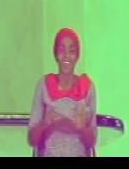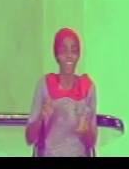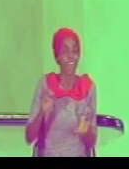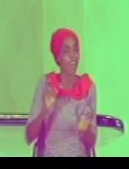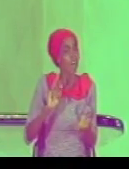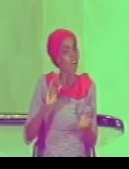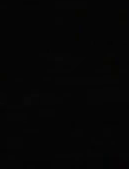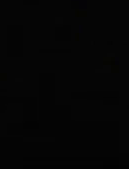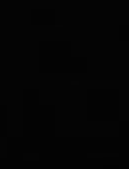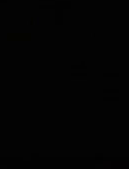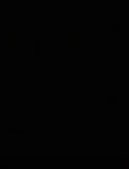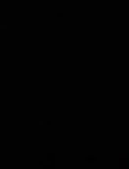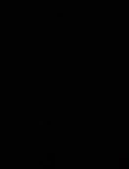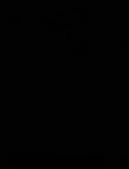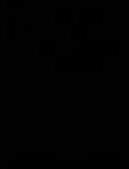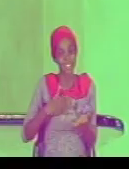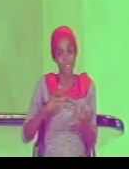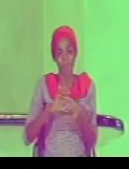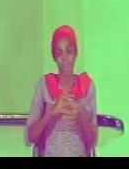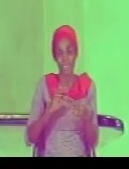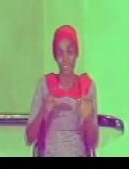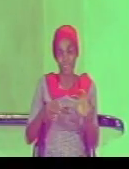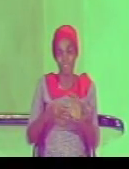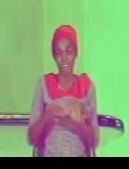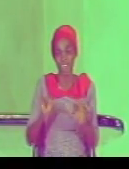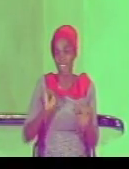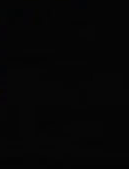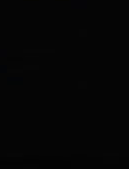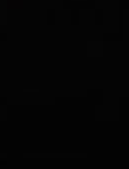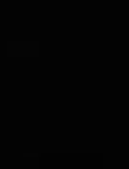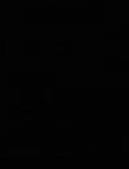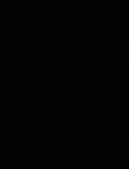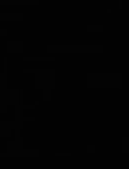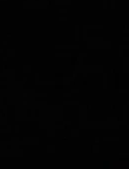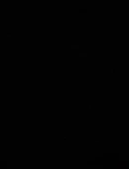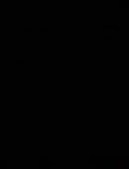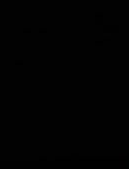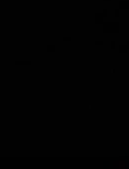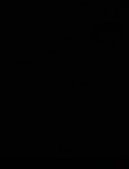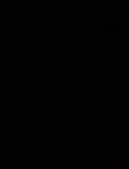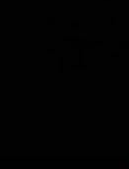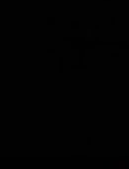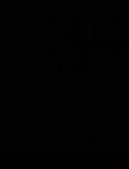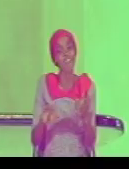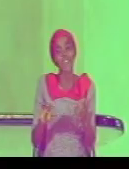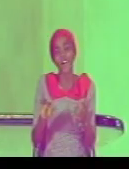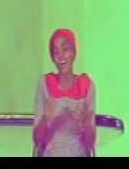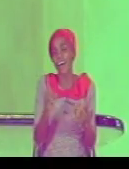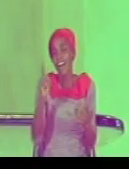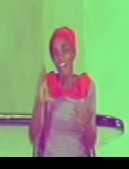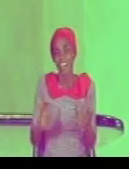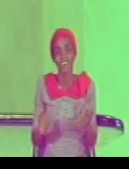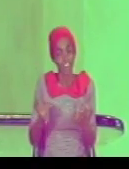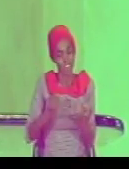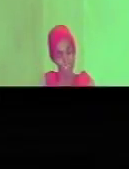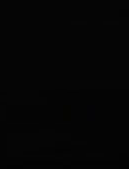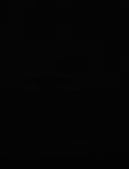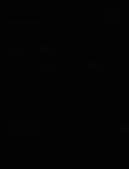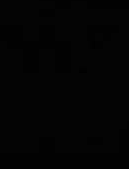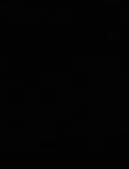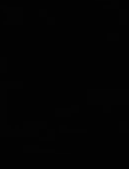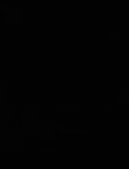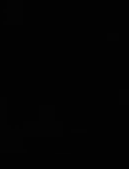story, rewriting my story. I can see the finger